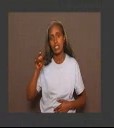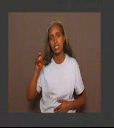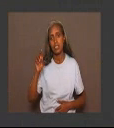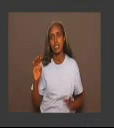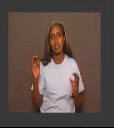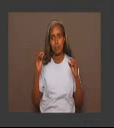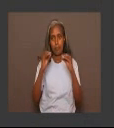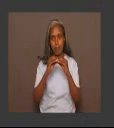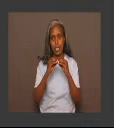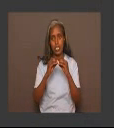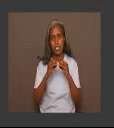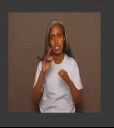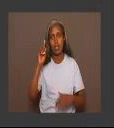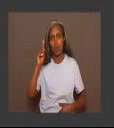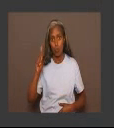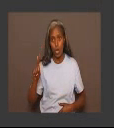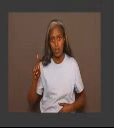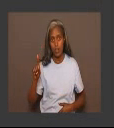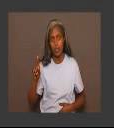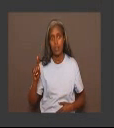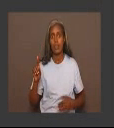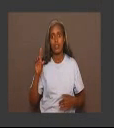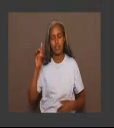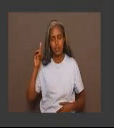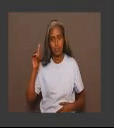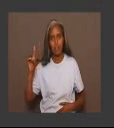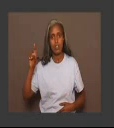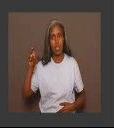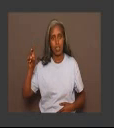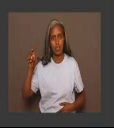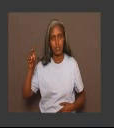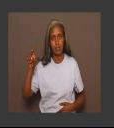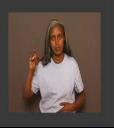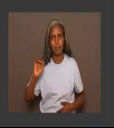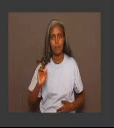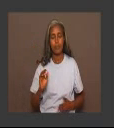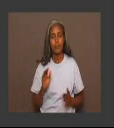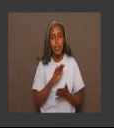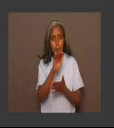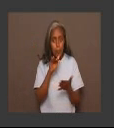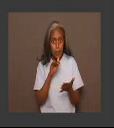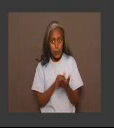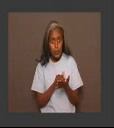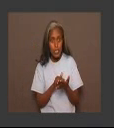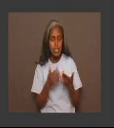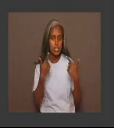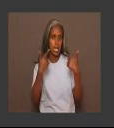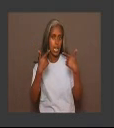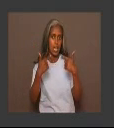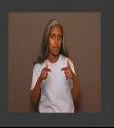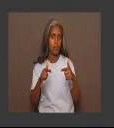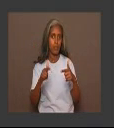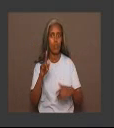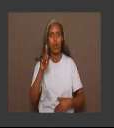4x plus 1 dx between the limits